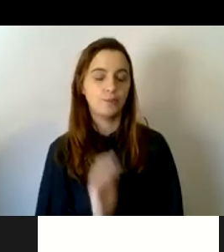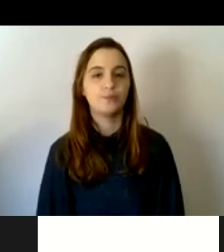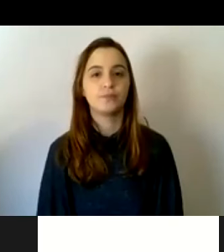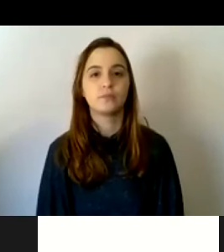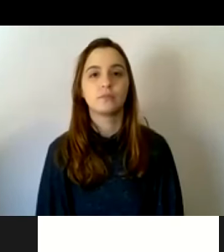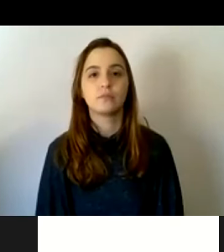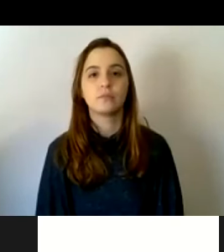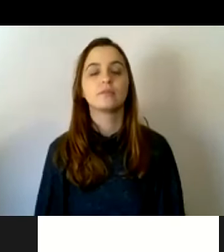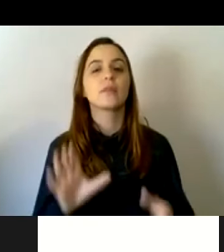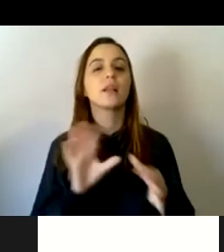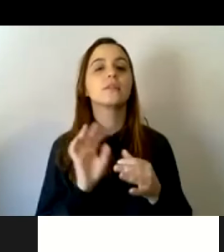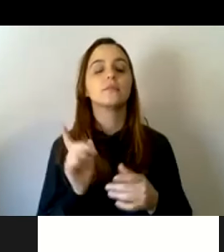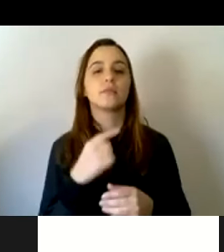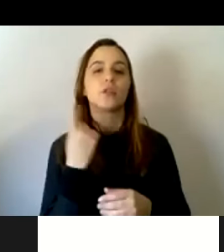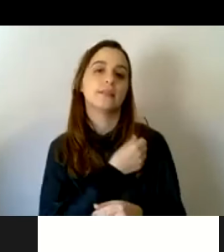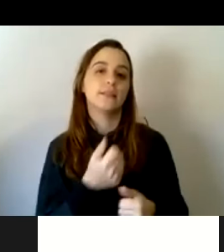city,